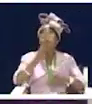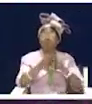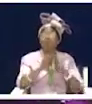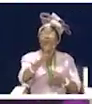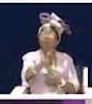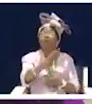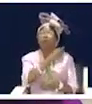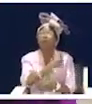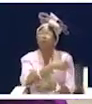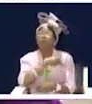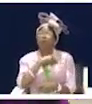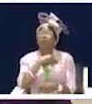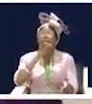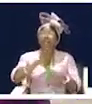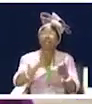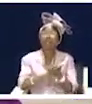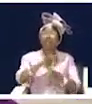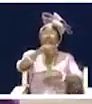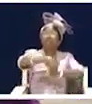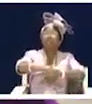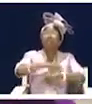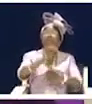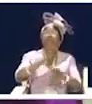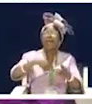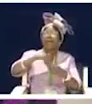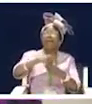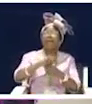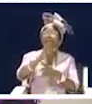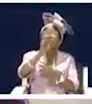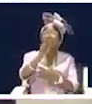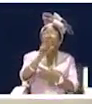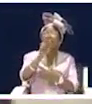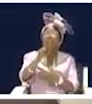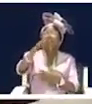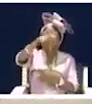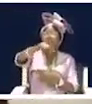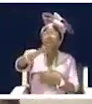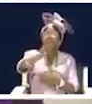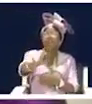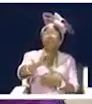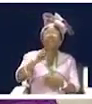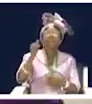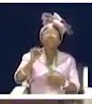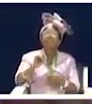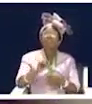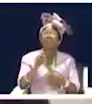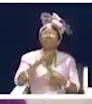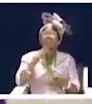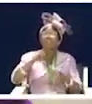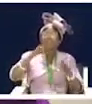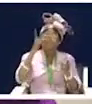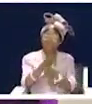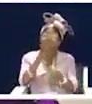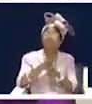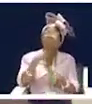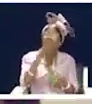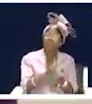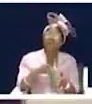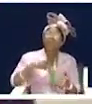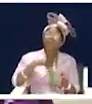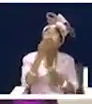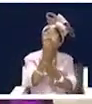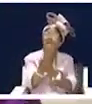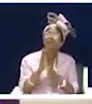hospital that night around 11 p.m. to another one, they keep referring us that they cannot handle her. So from